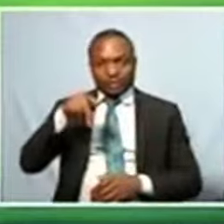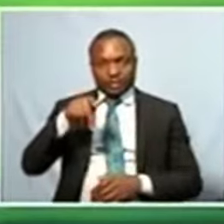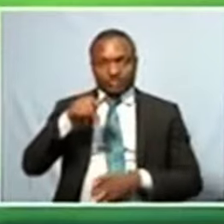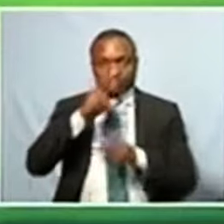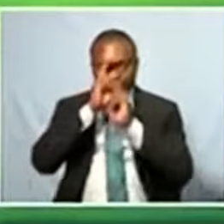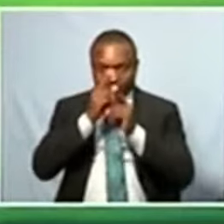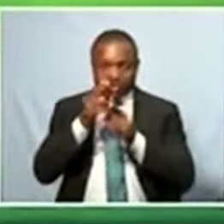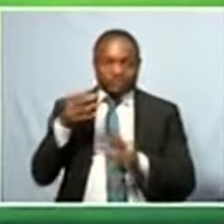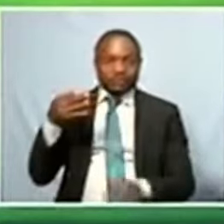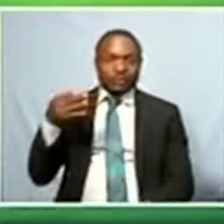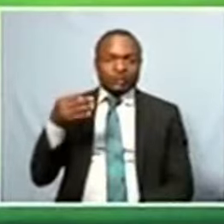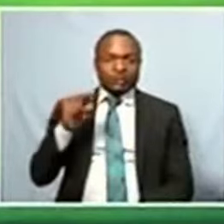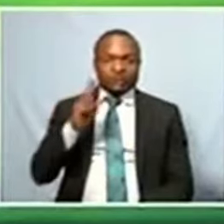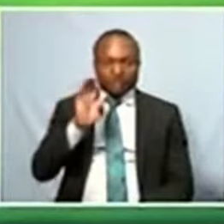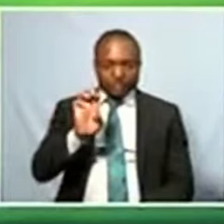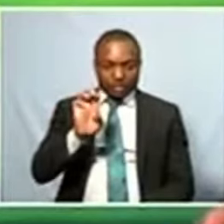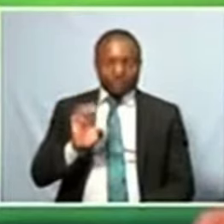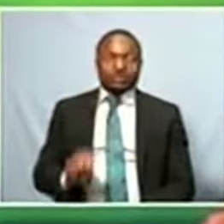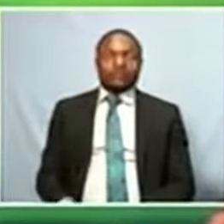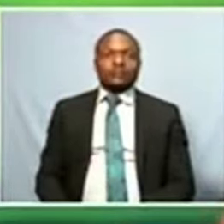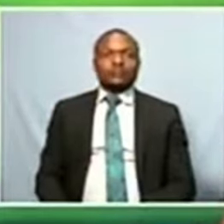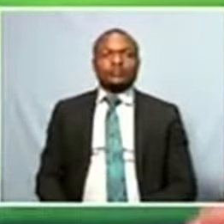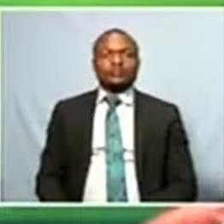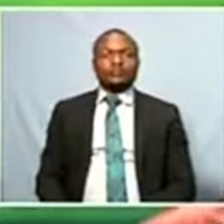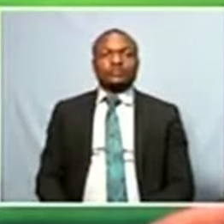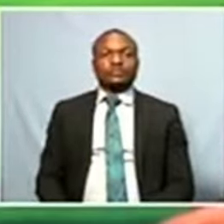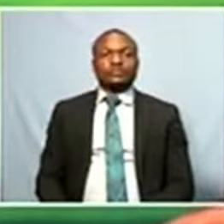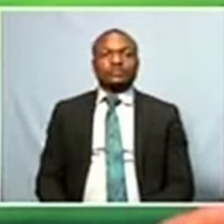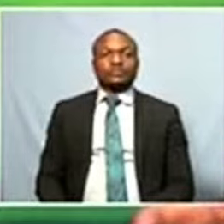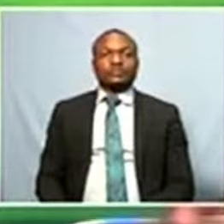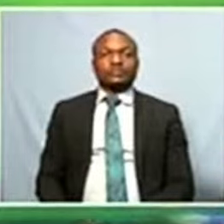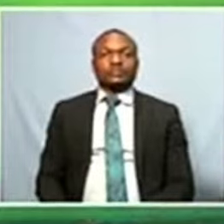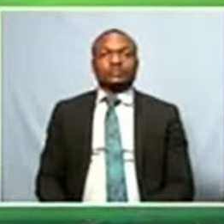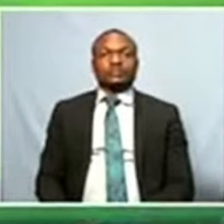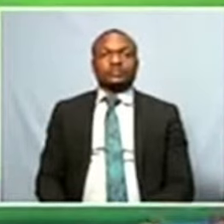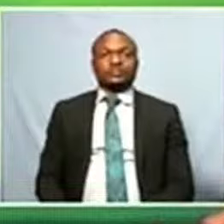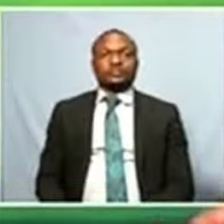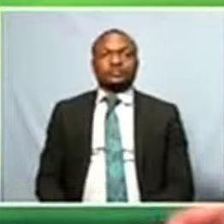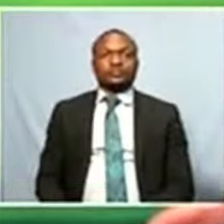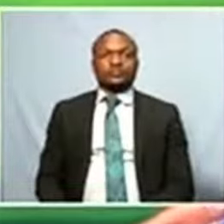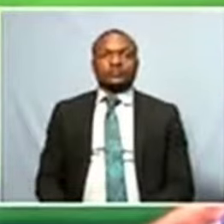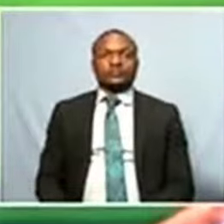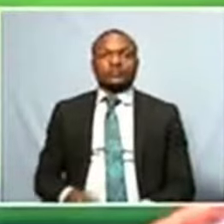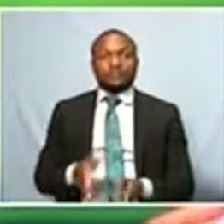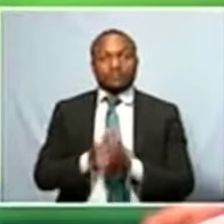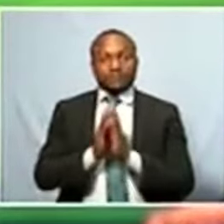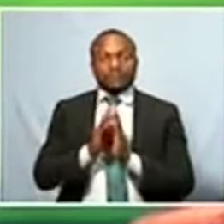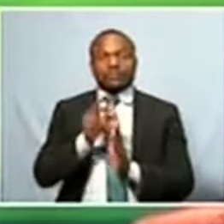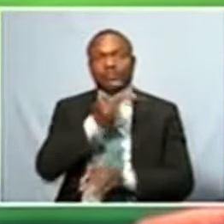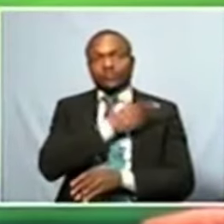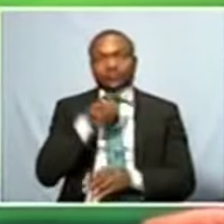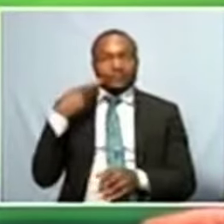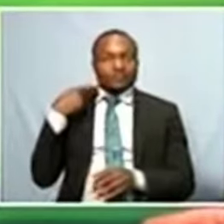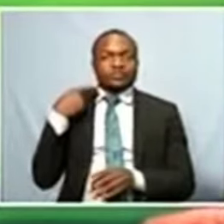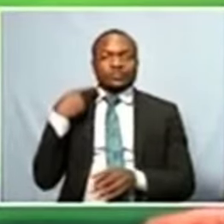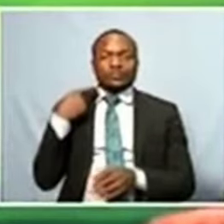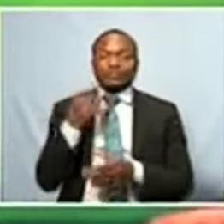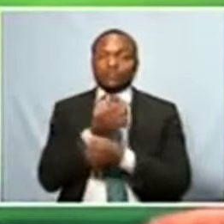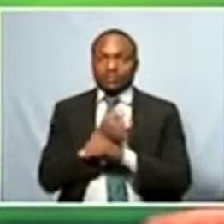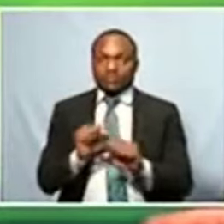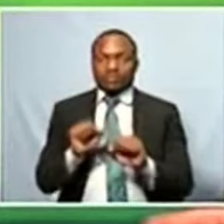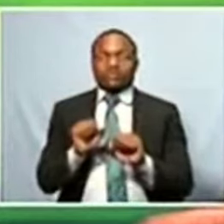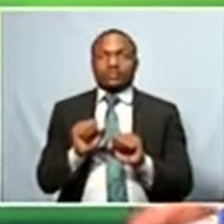Mr. Mulenga Fuve, that urging the House to address the existence